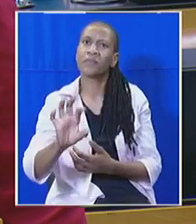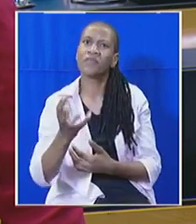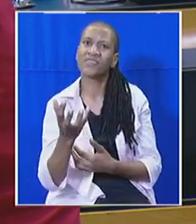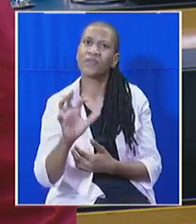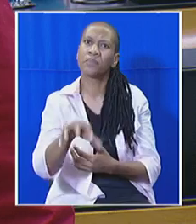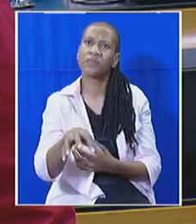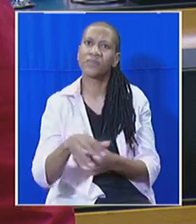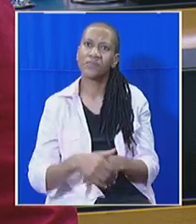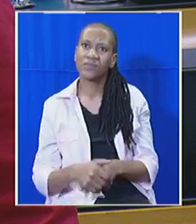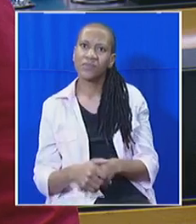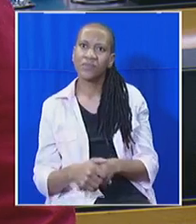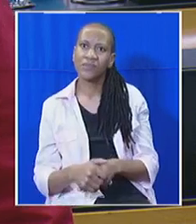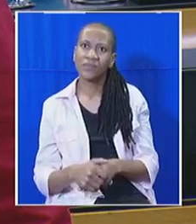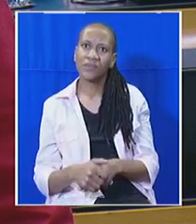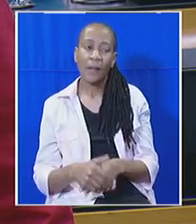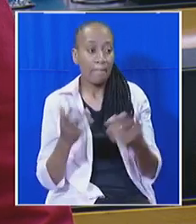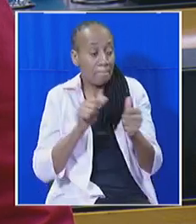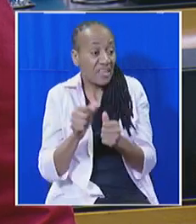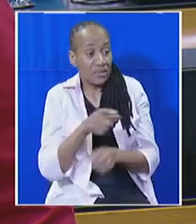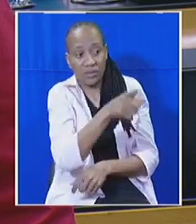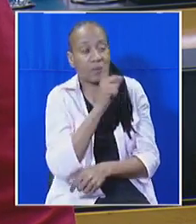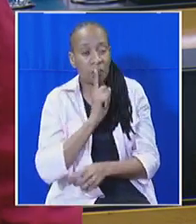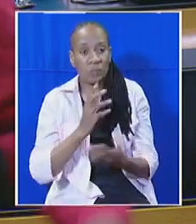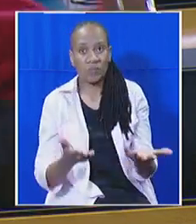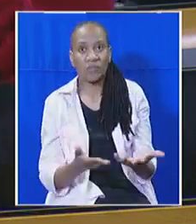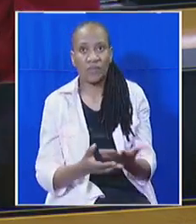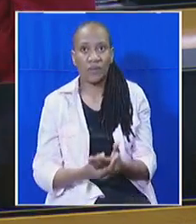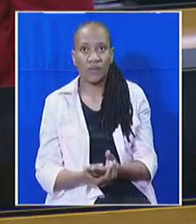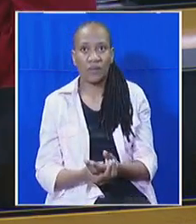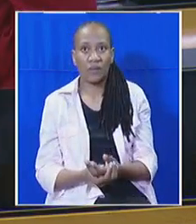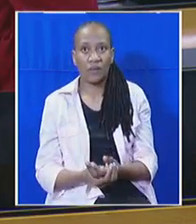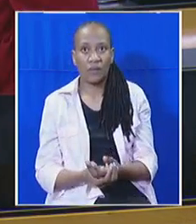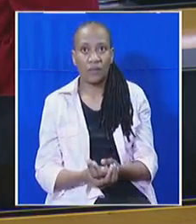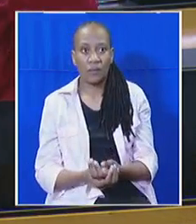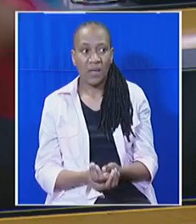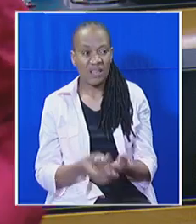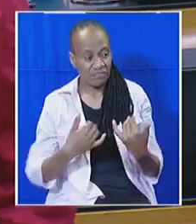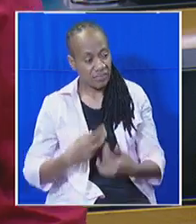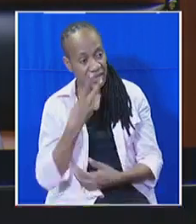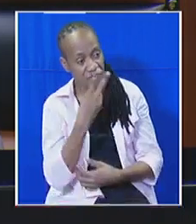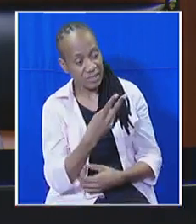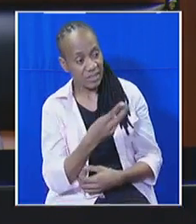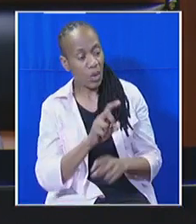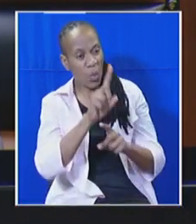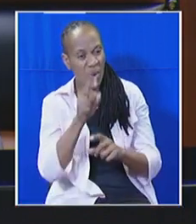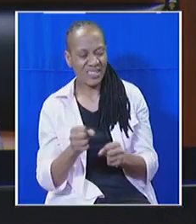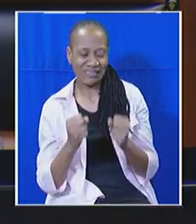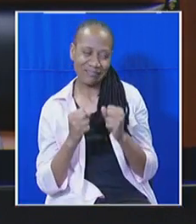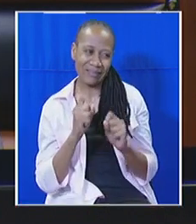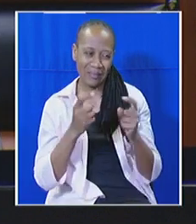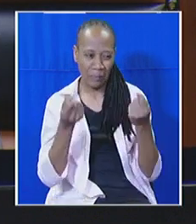just be honorable and not give any answer. Please because sit it down. appears that the question is too difficult for her. Please sit. I think we are